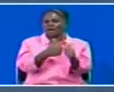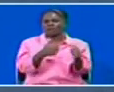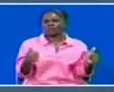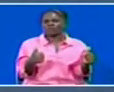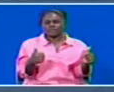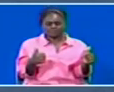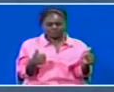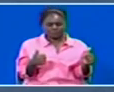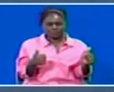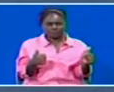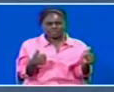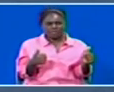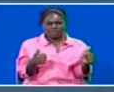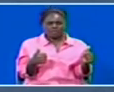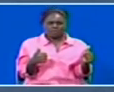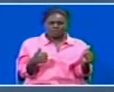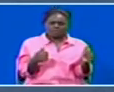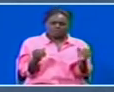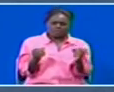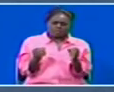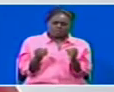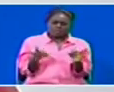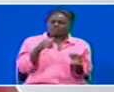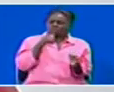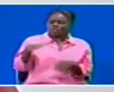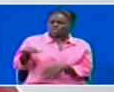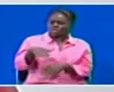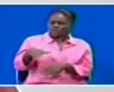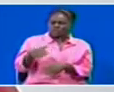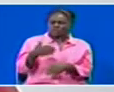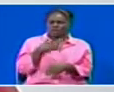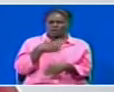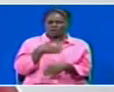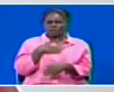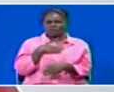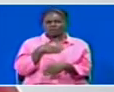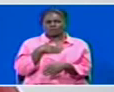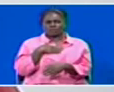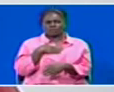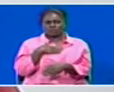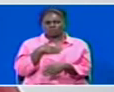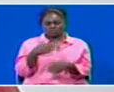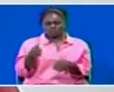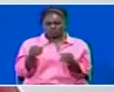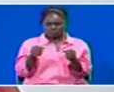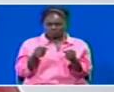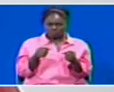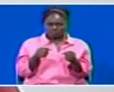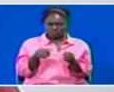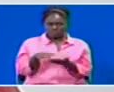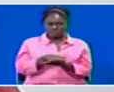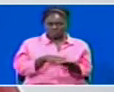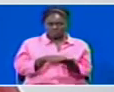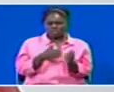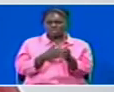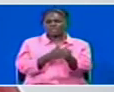think if it were not for the environment in which we live, we would be congratulating our politicians for basically taking the